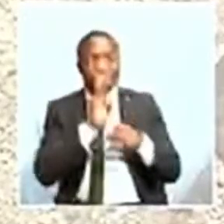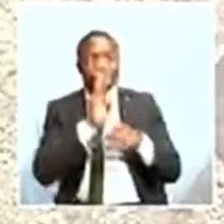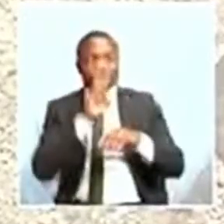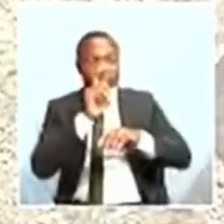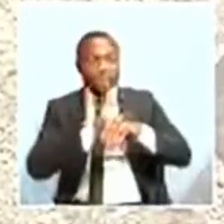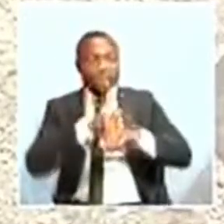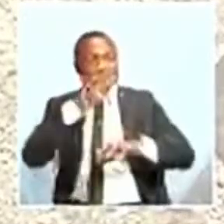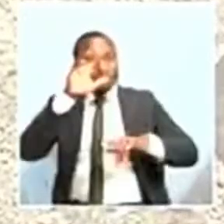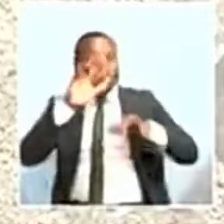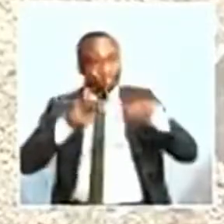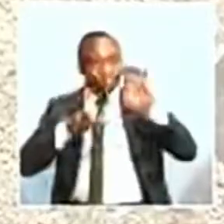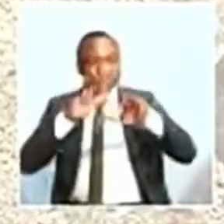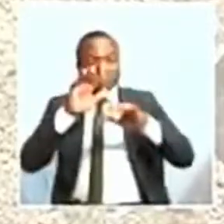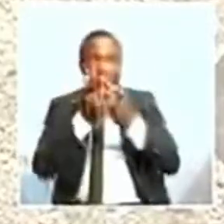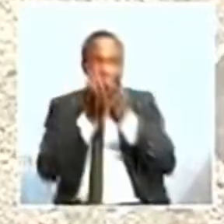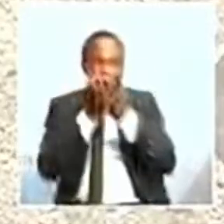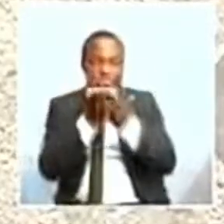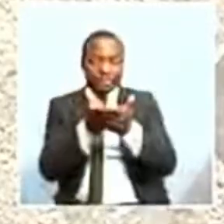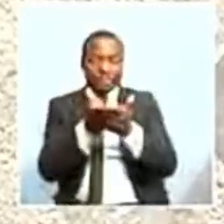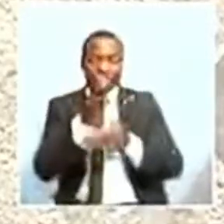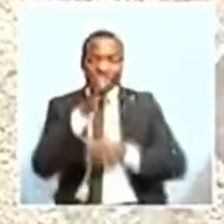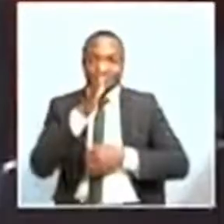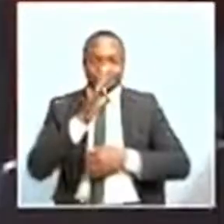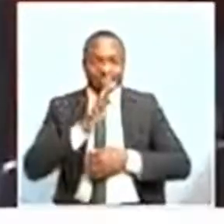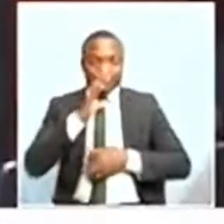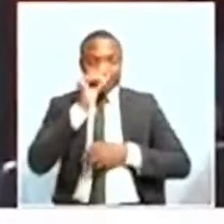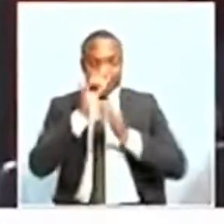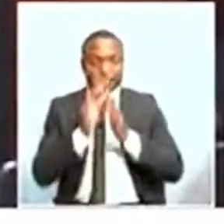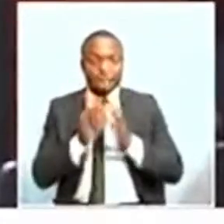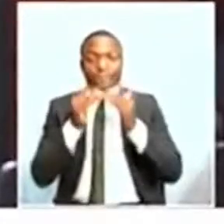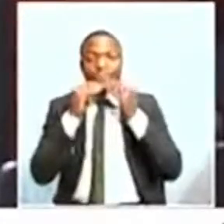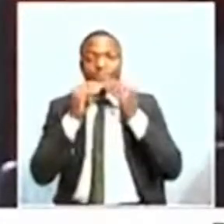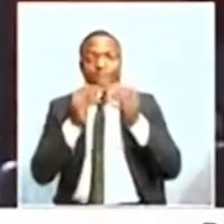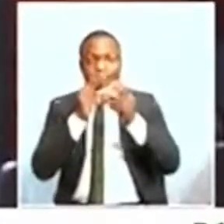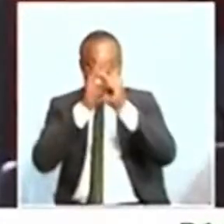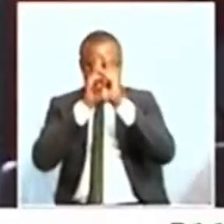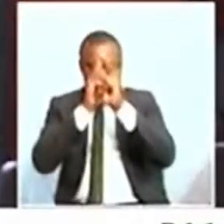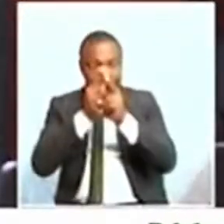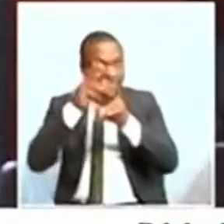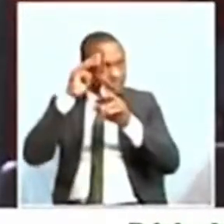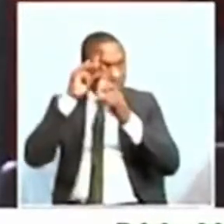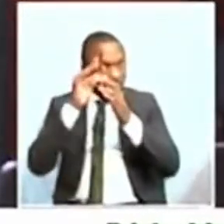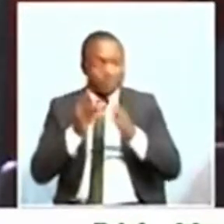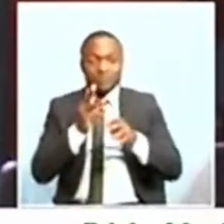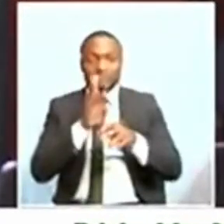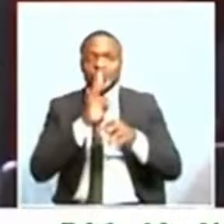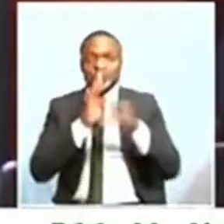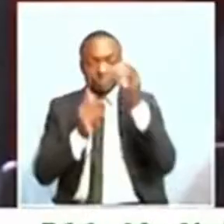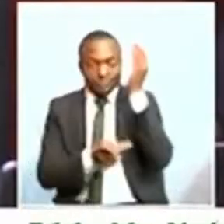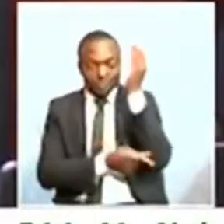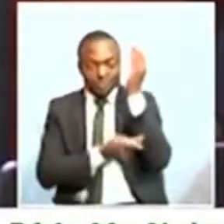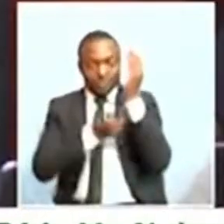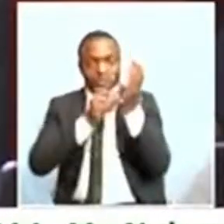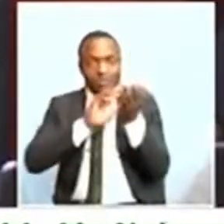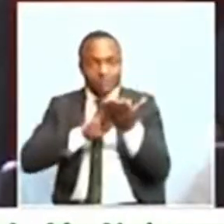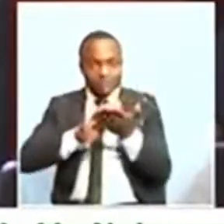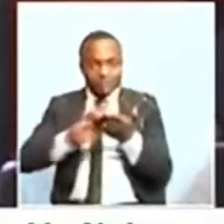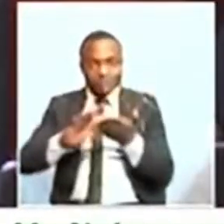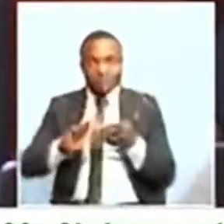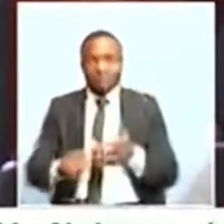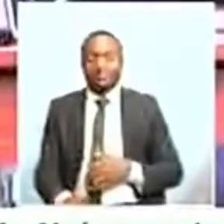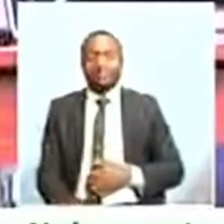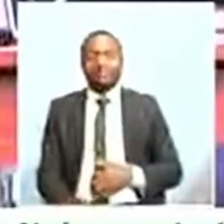season? I submit, Madam Speaker. Thank you. The Honorable Minister of Water Development and Sanitation.